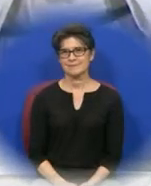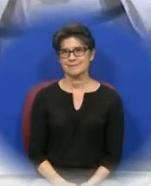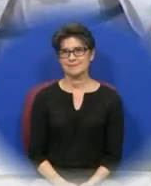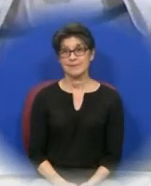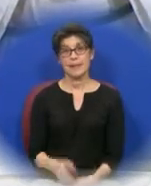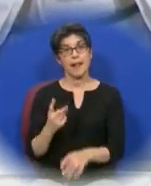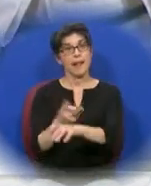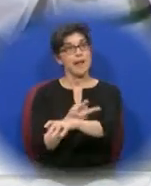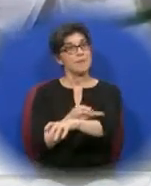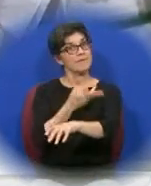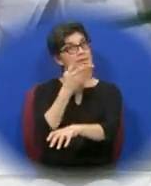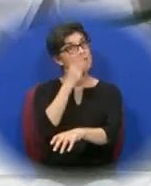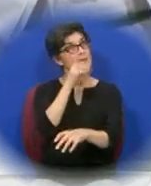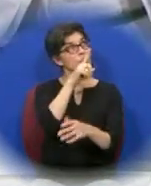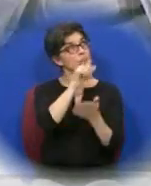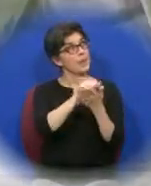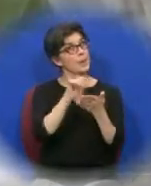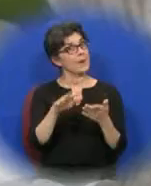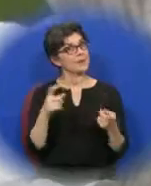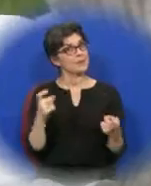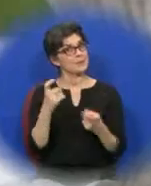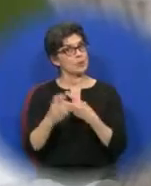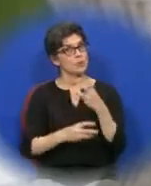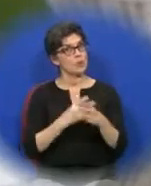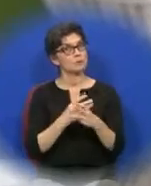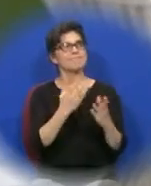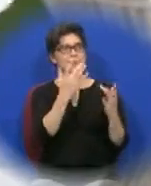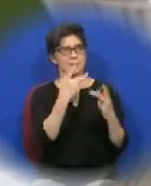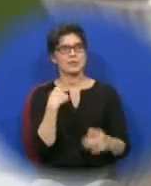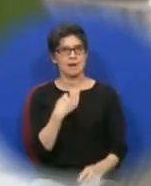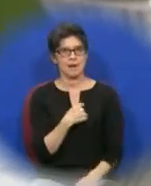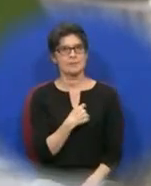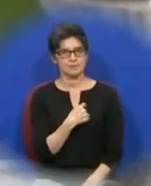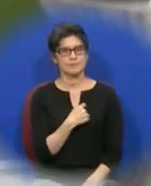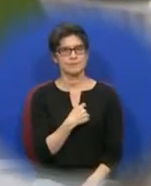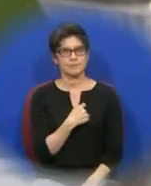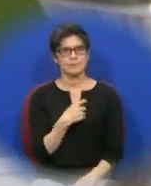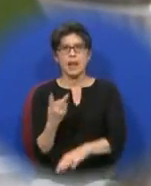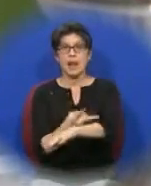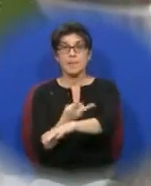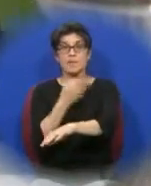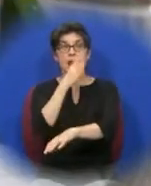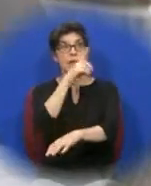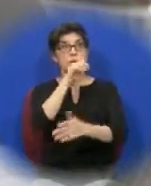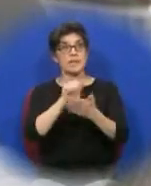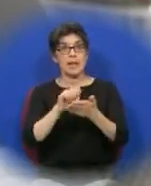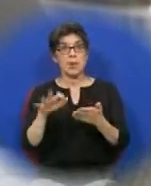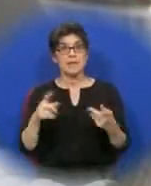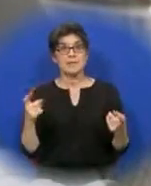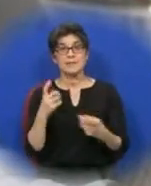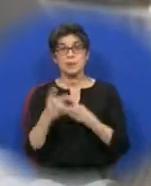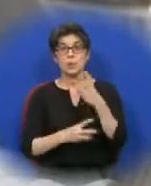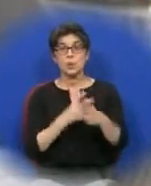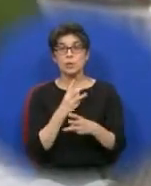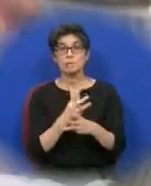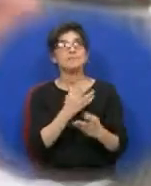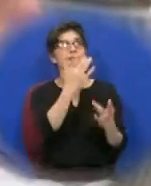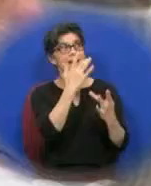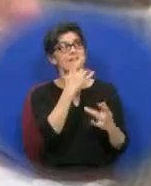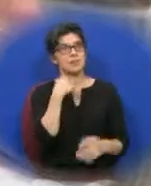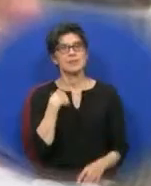Lamb of God, you take away the sins of the world. Have mercy on us. Lamb of God, you take away the sins of the